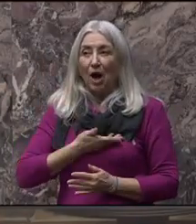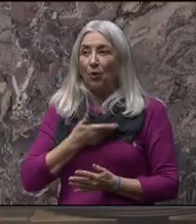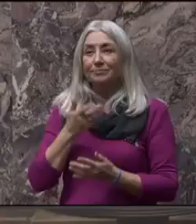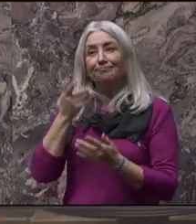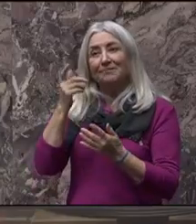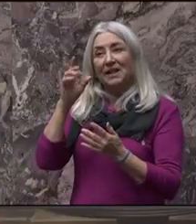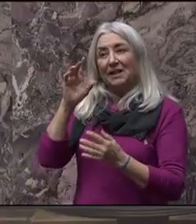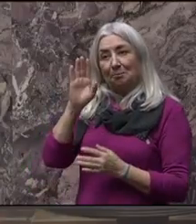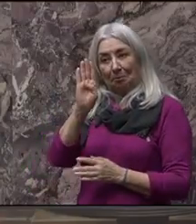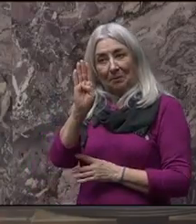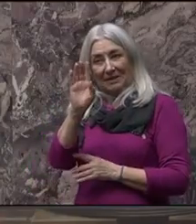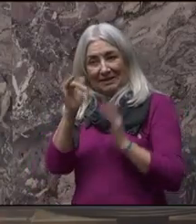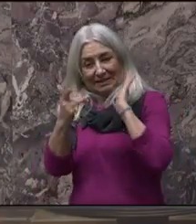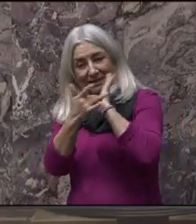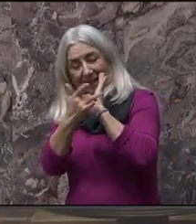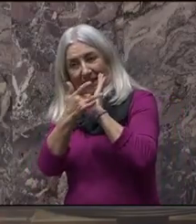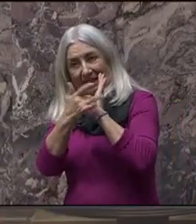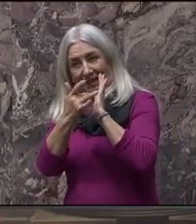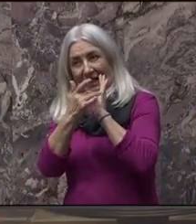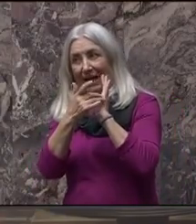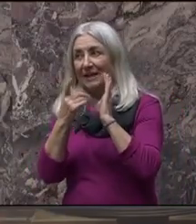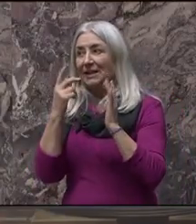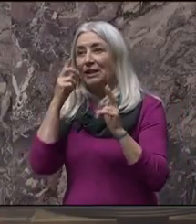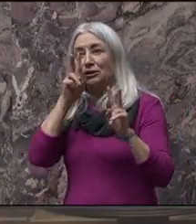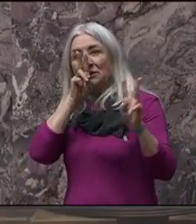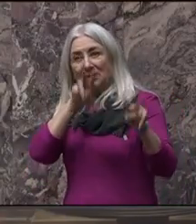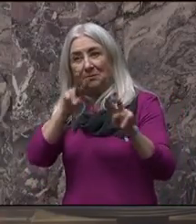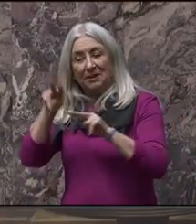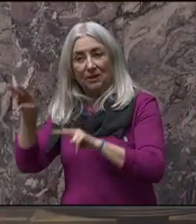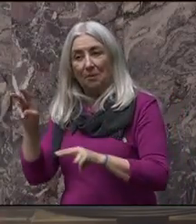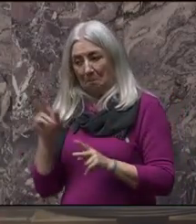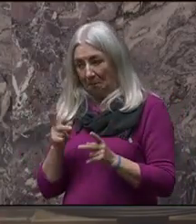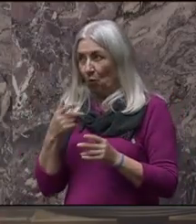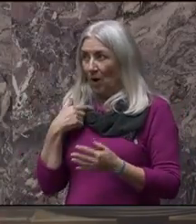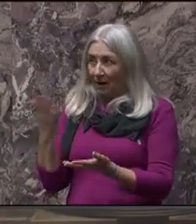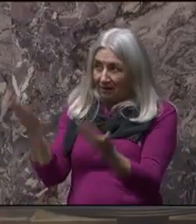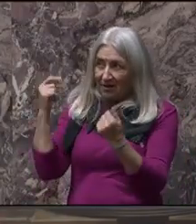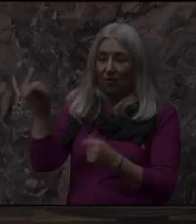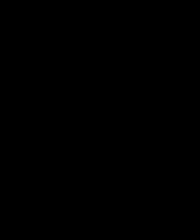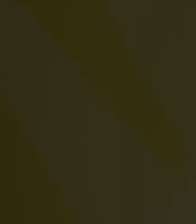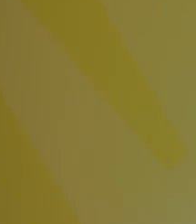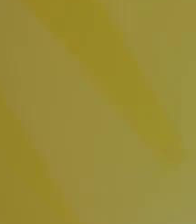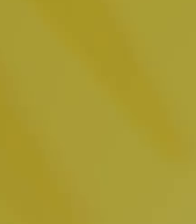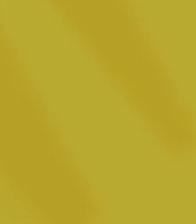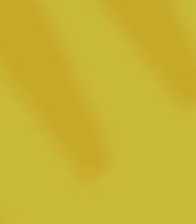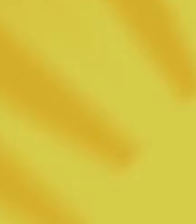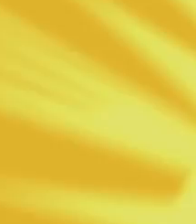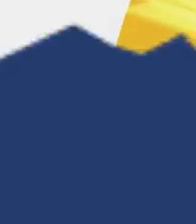call BC their home, a place to invest and create jobs for British Columbians.